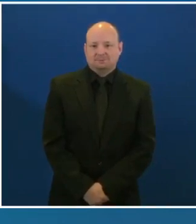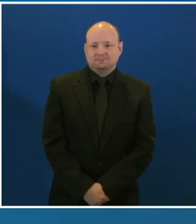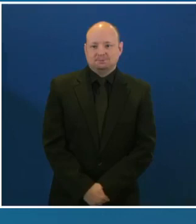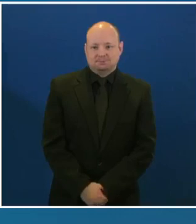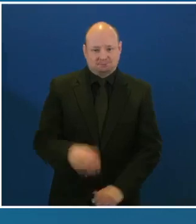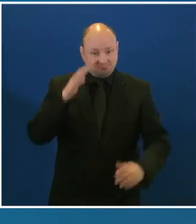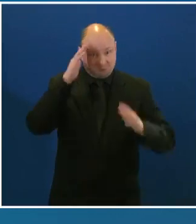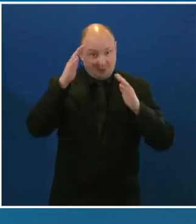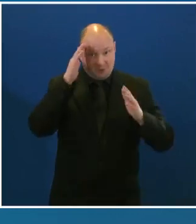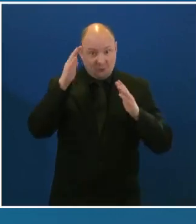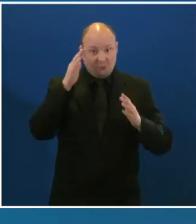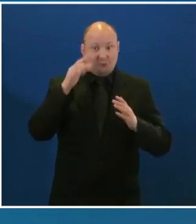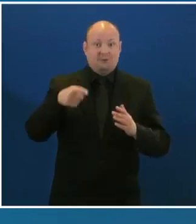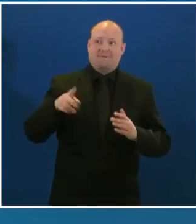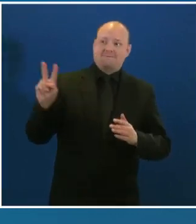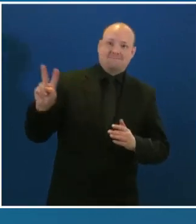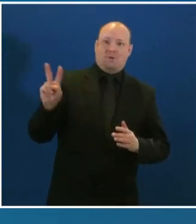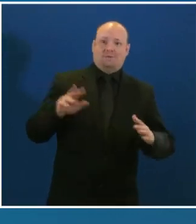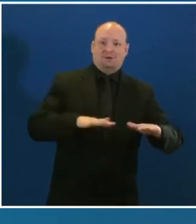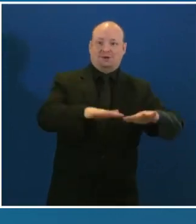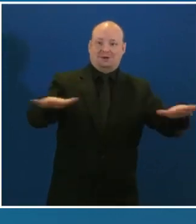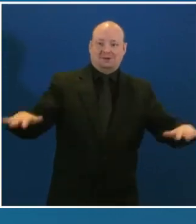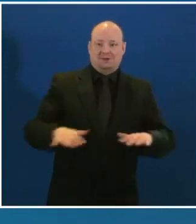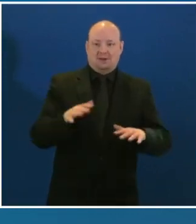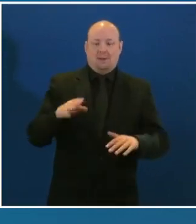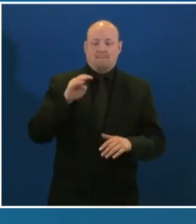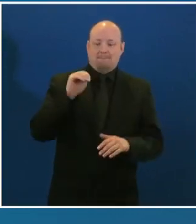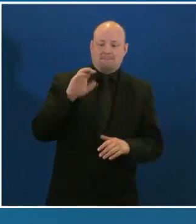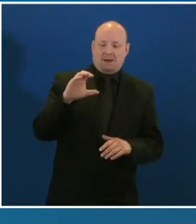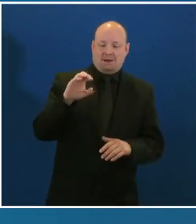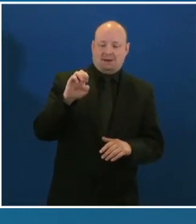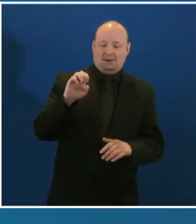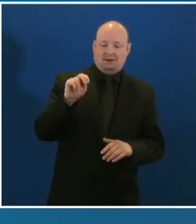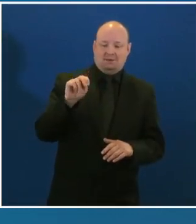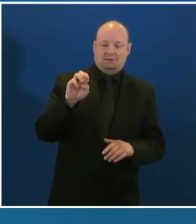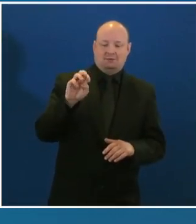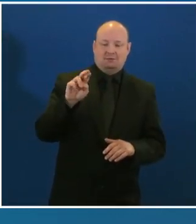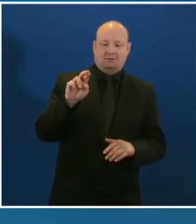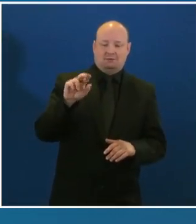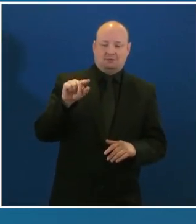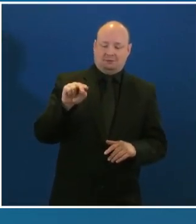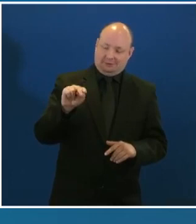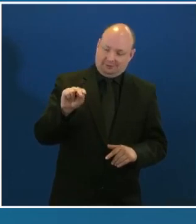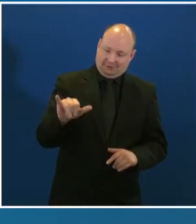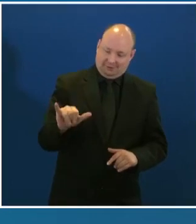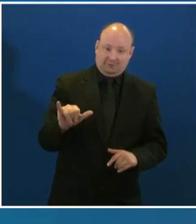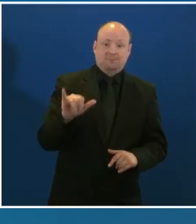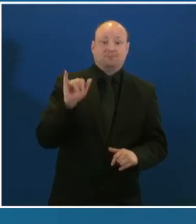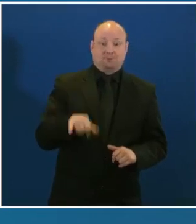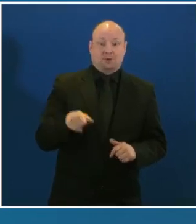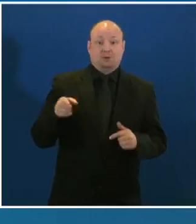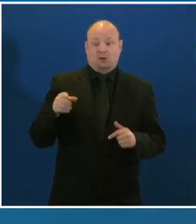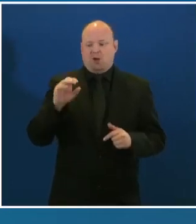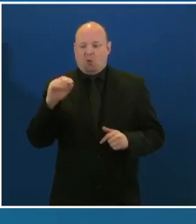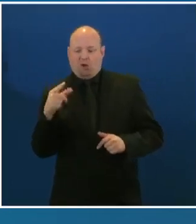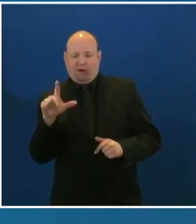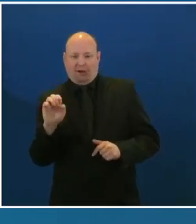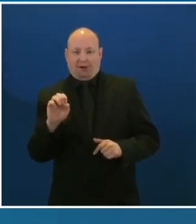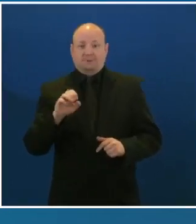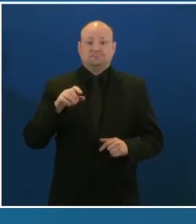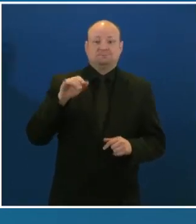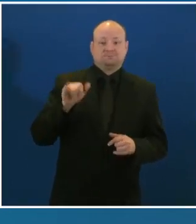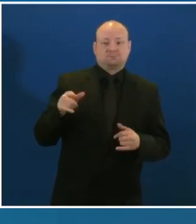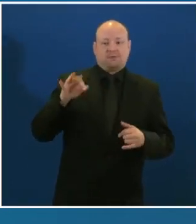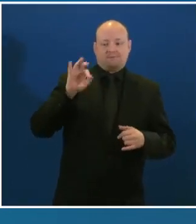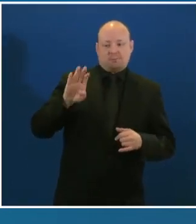Vancouver. I'm McEnerny-Ogle, Mayor for the City of Vancouver, and today is February 19th, 2021. Thank you to